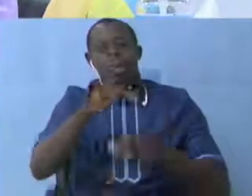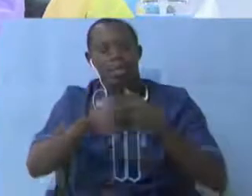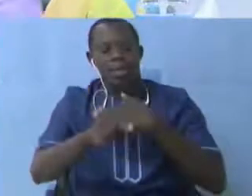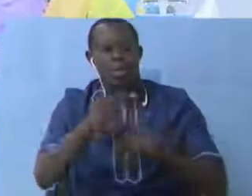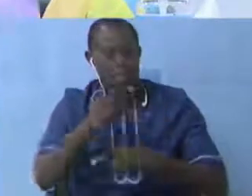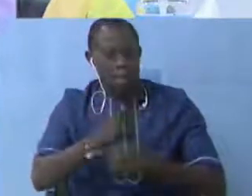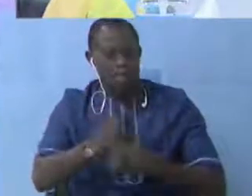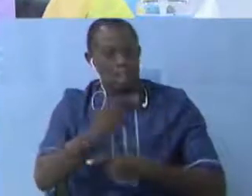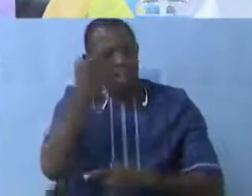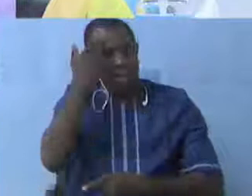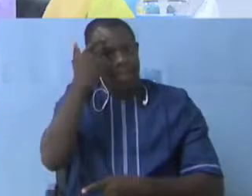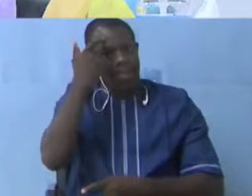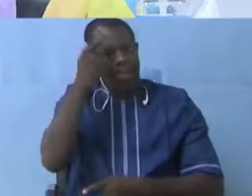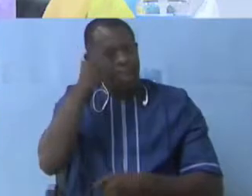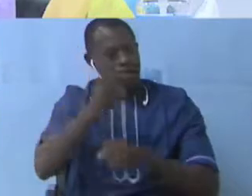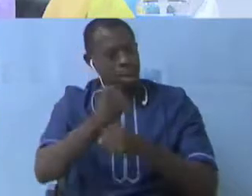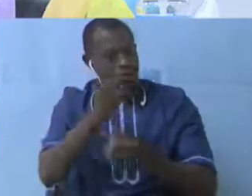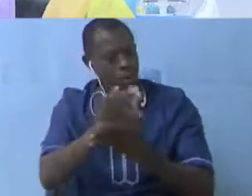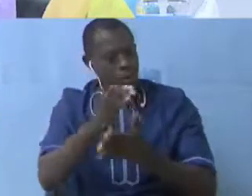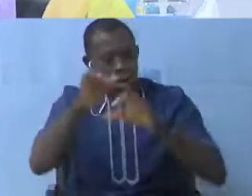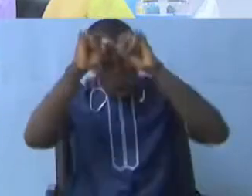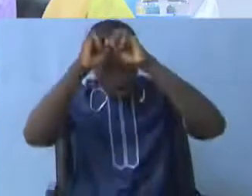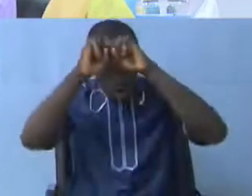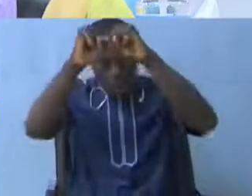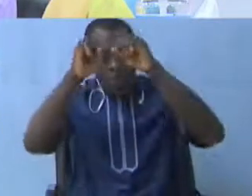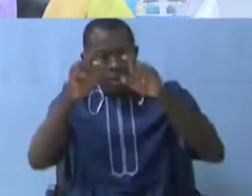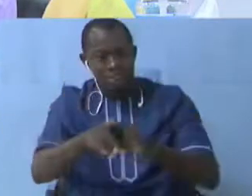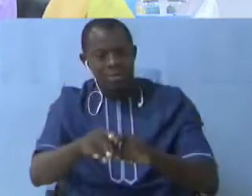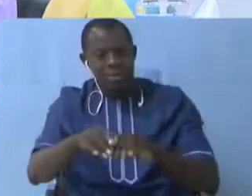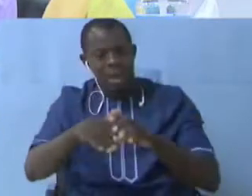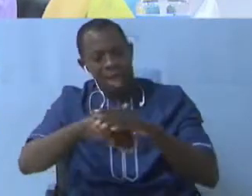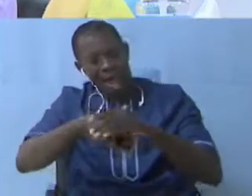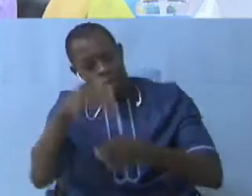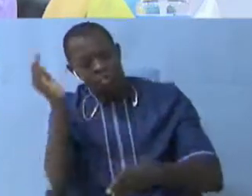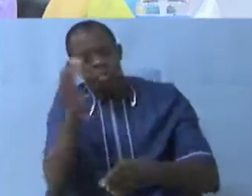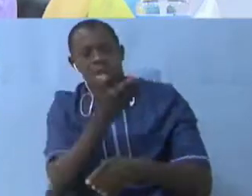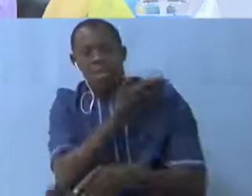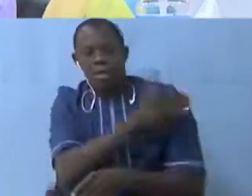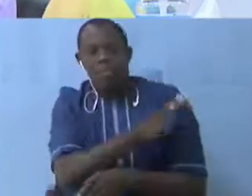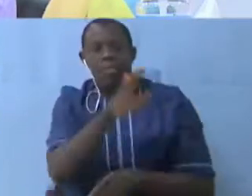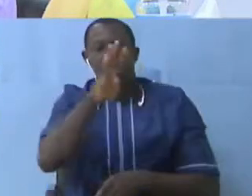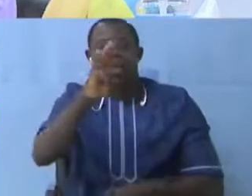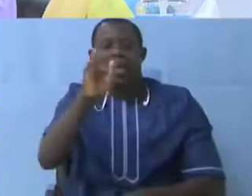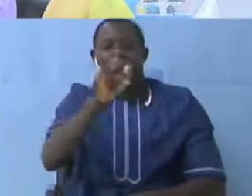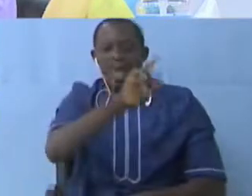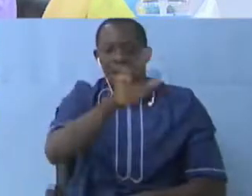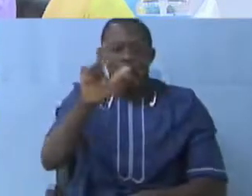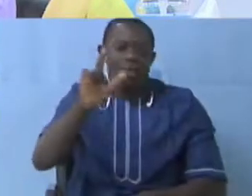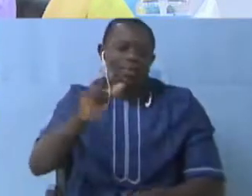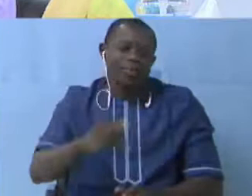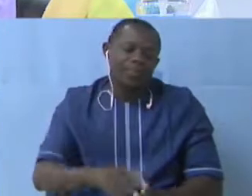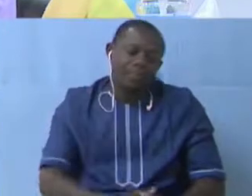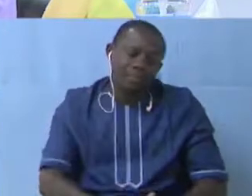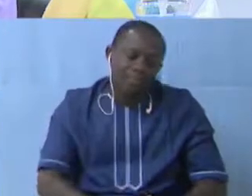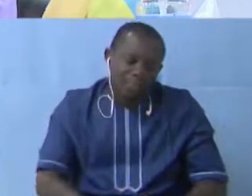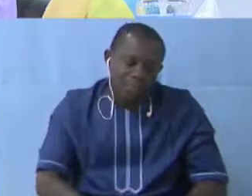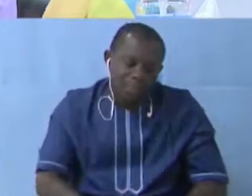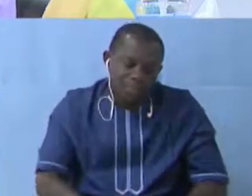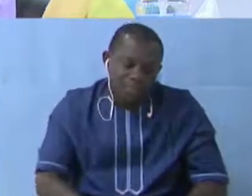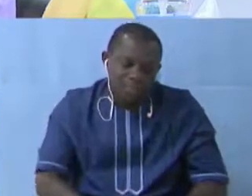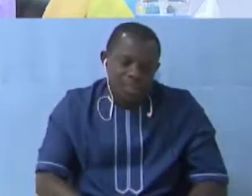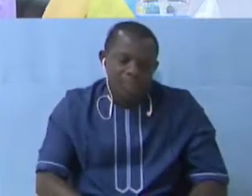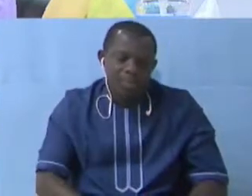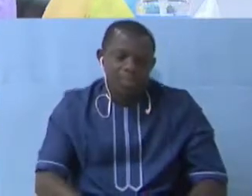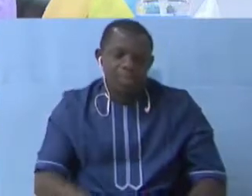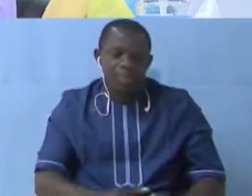the government to withdraw the bill. Maanaam loolu daal moo taxoon nag nguur gi daal di génne loi boobu mooy